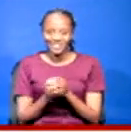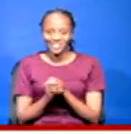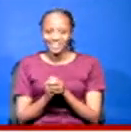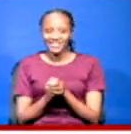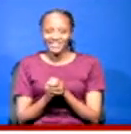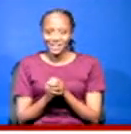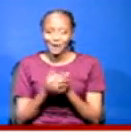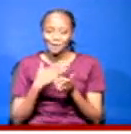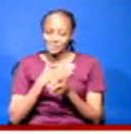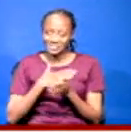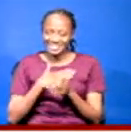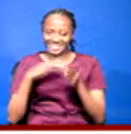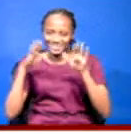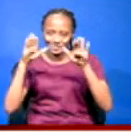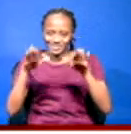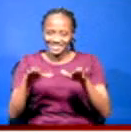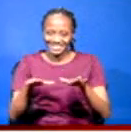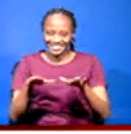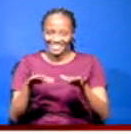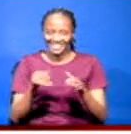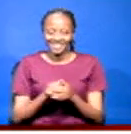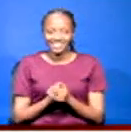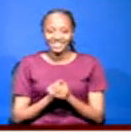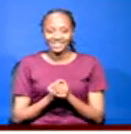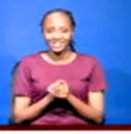Please be seated.